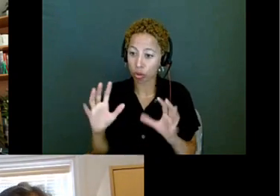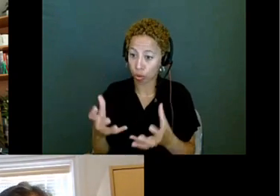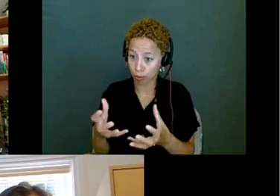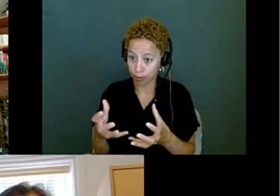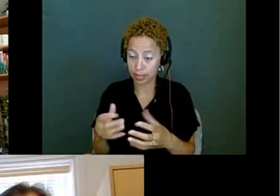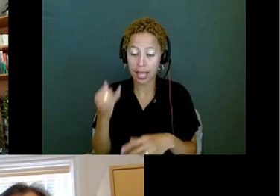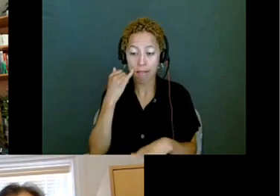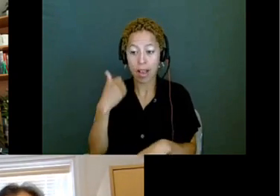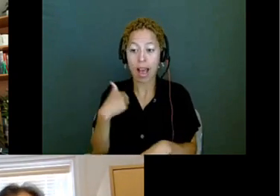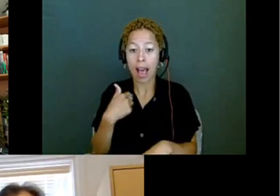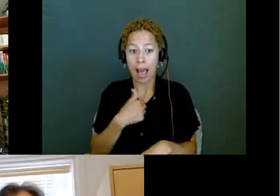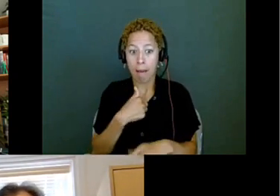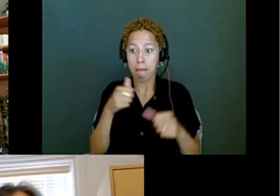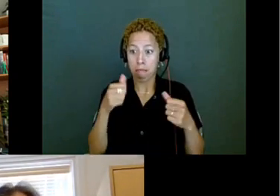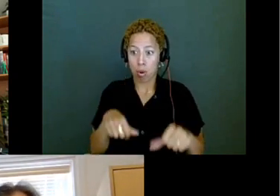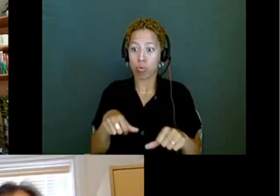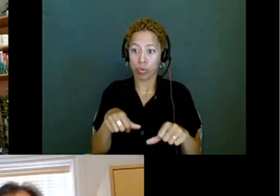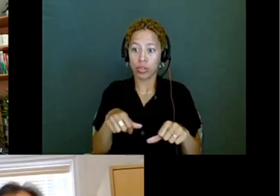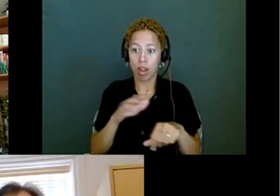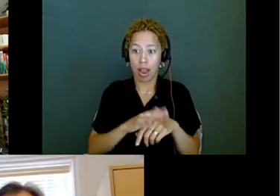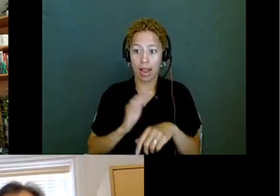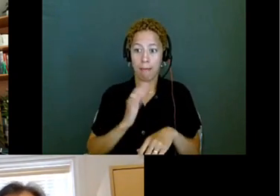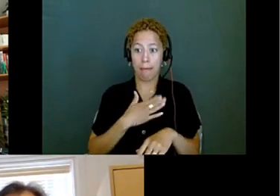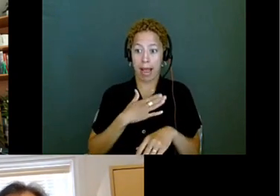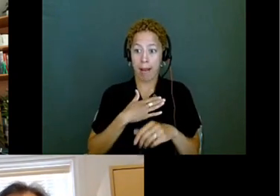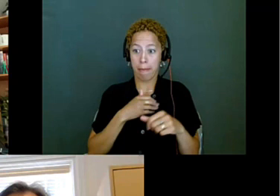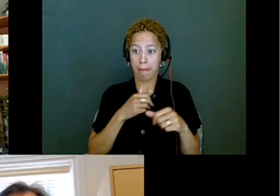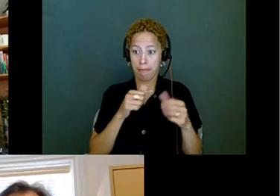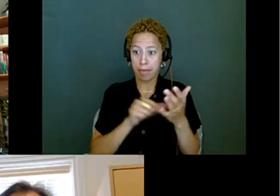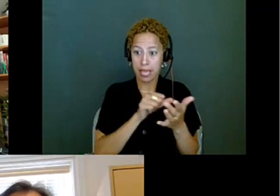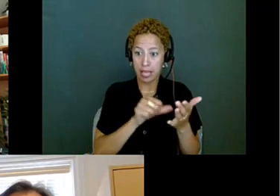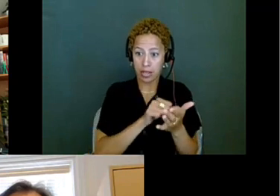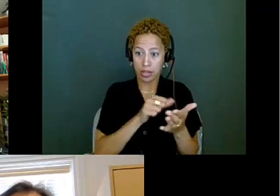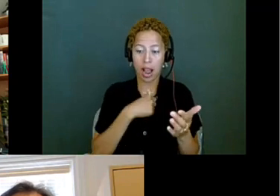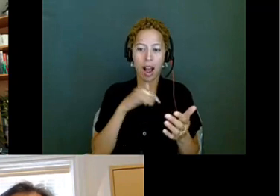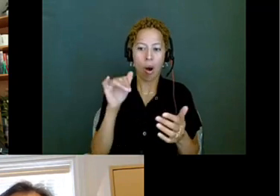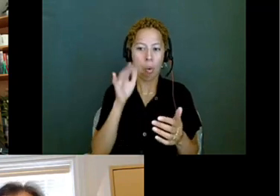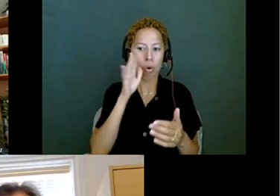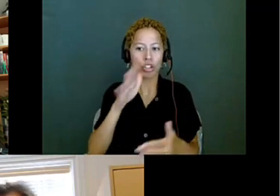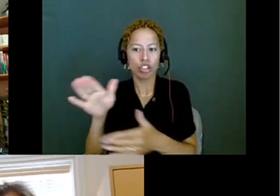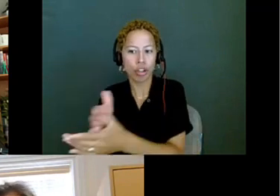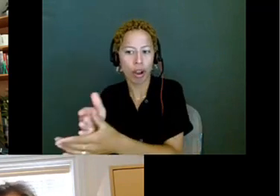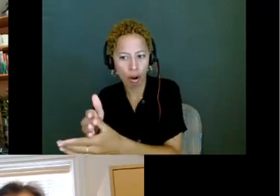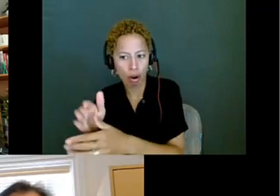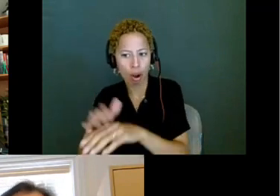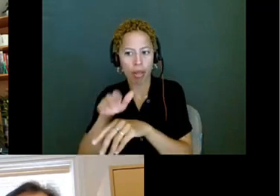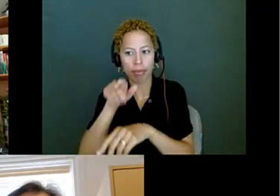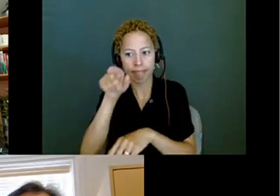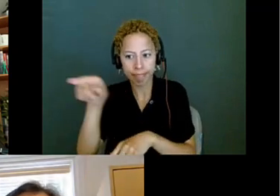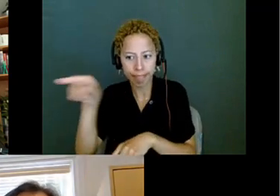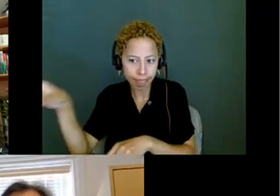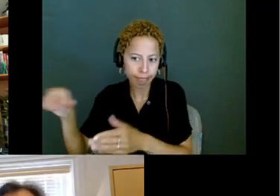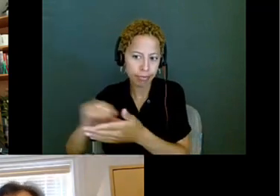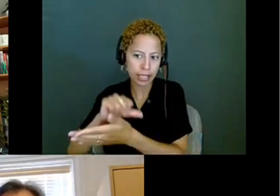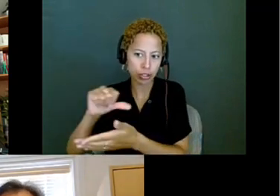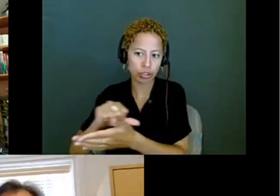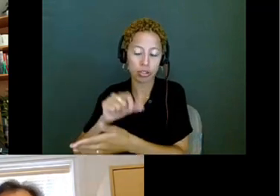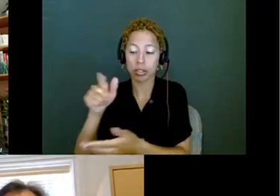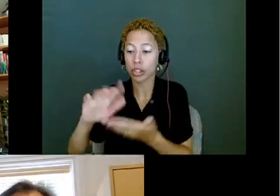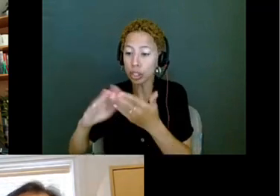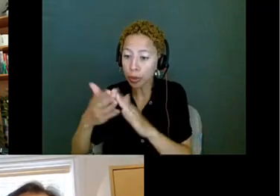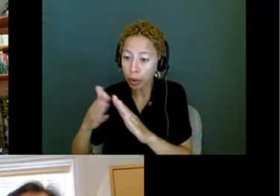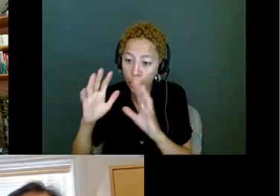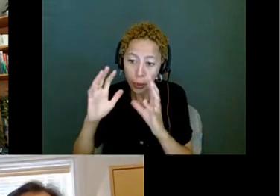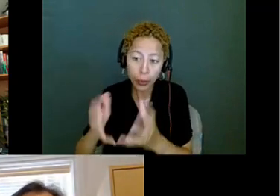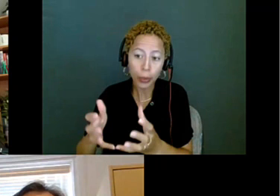our page, I will also share it to local pages. It could be a community group. It could be